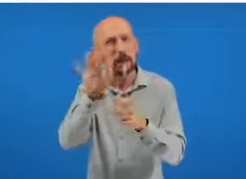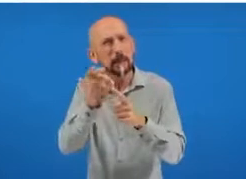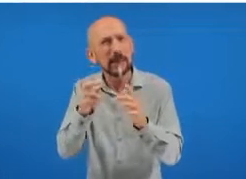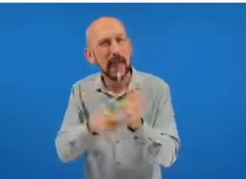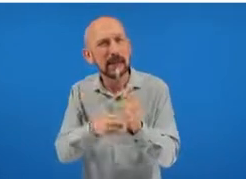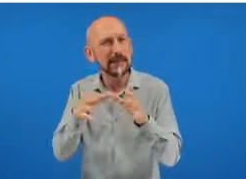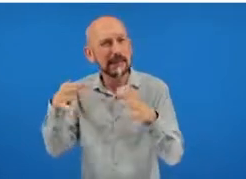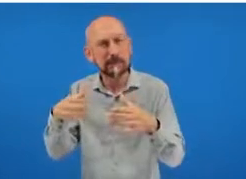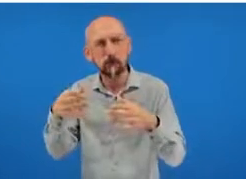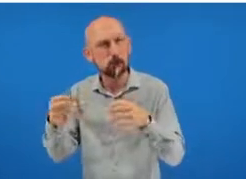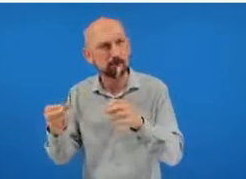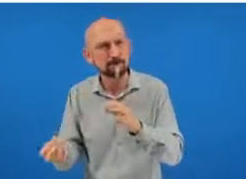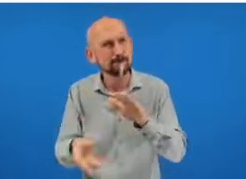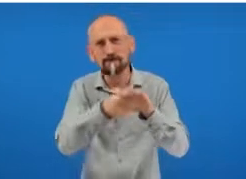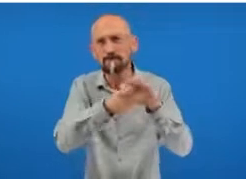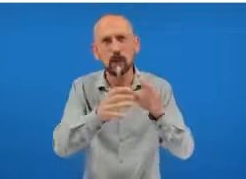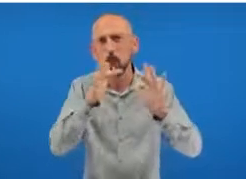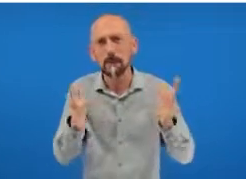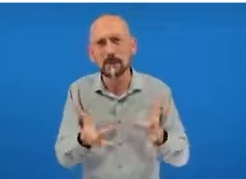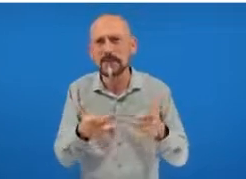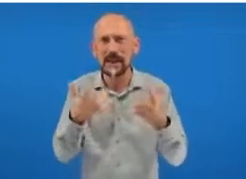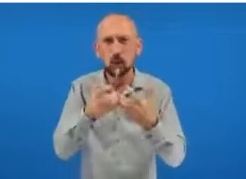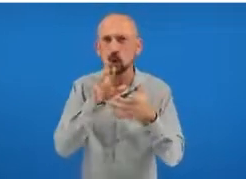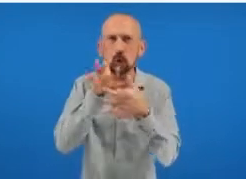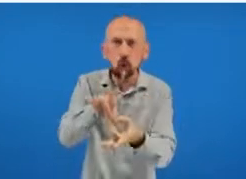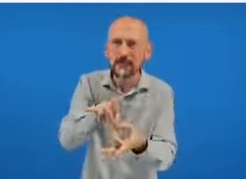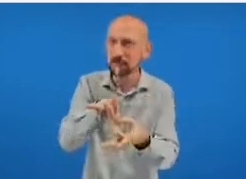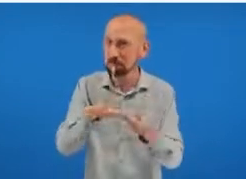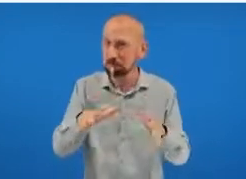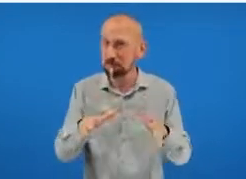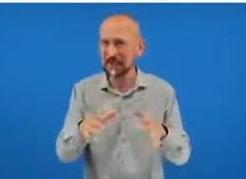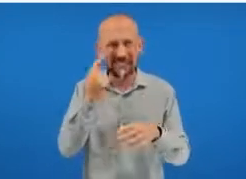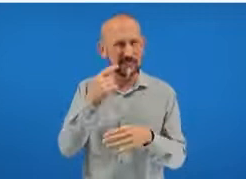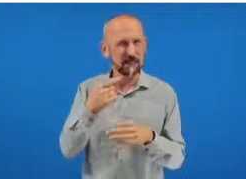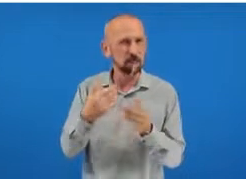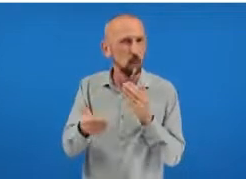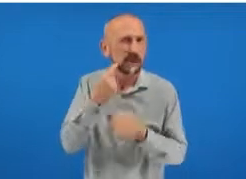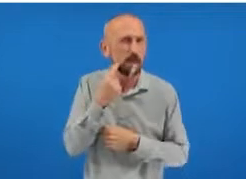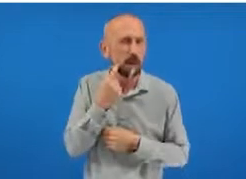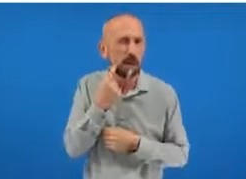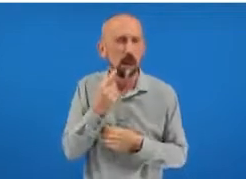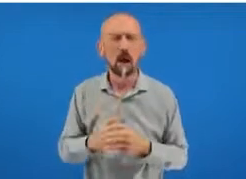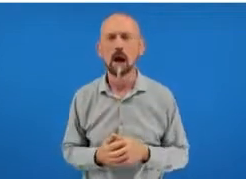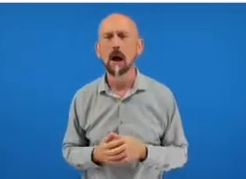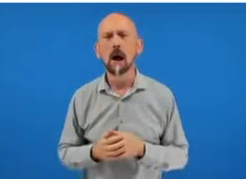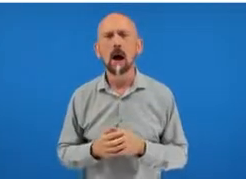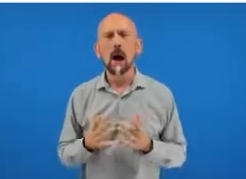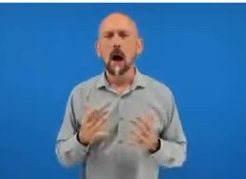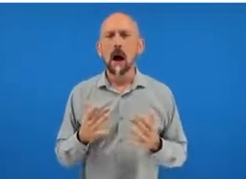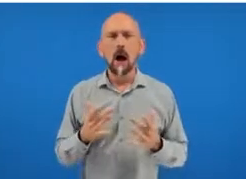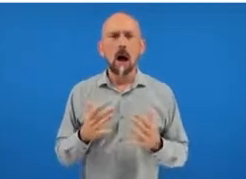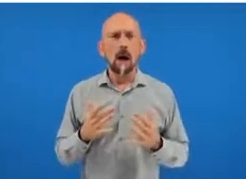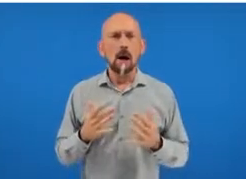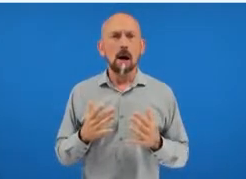the website about how people can be contacted. I think that will be the simplest way to do that. It